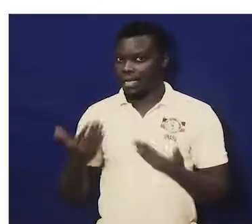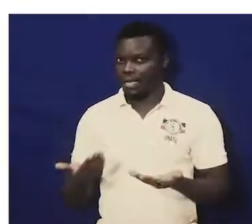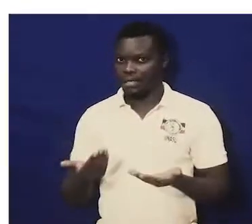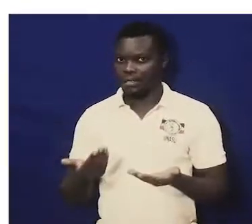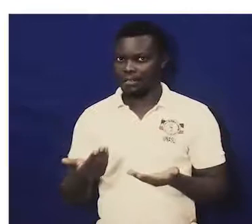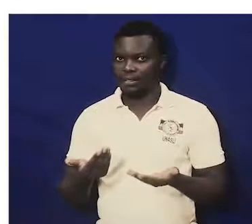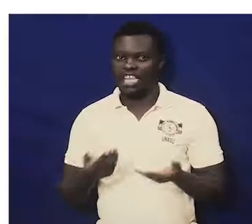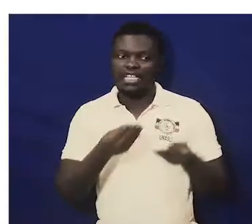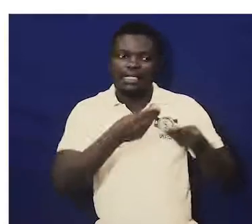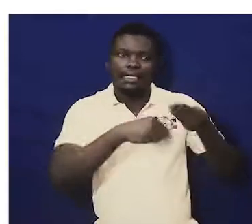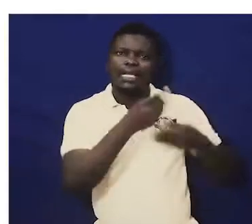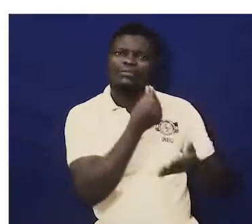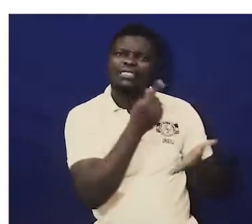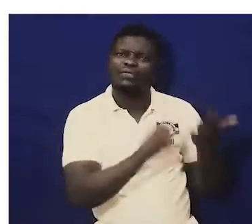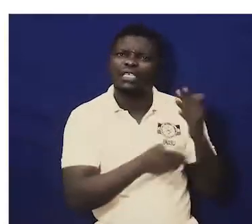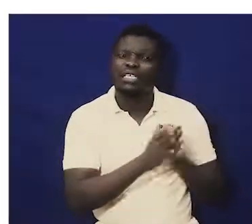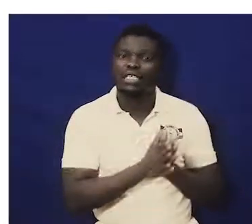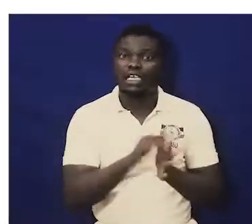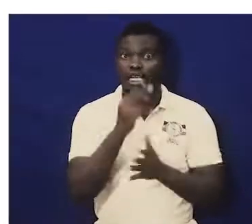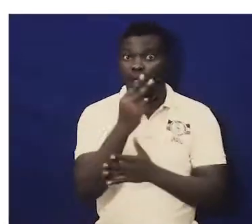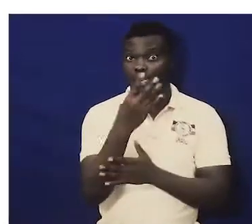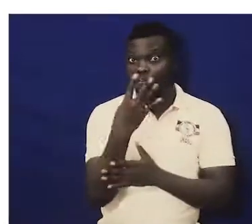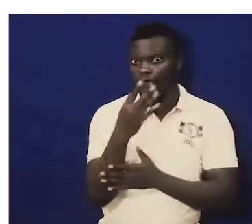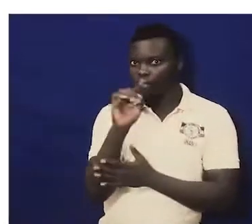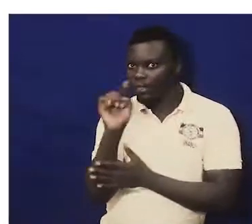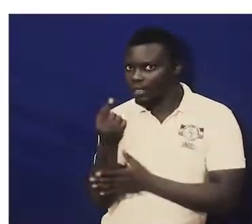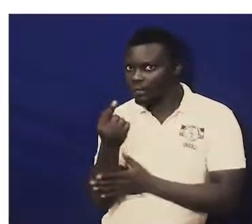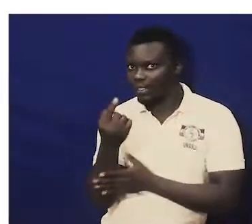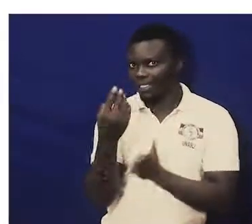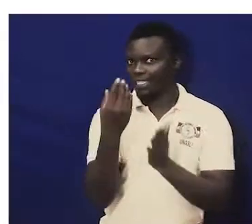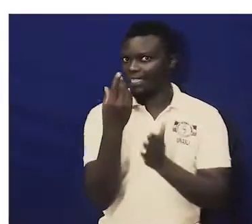price is 24,000 shillings.